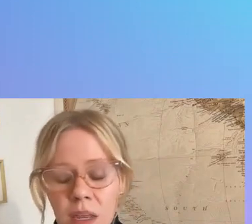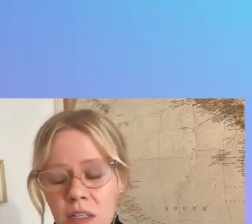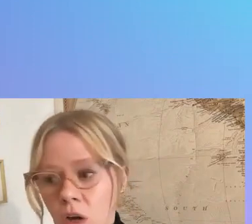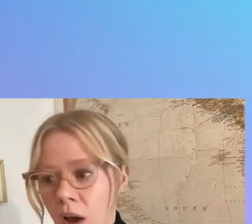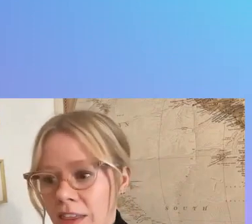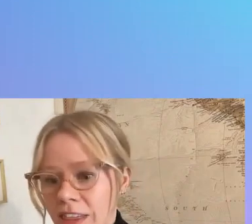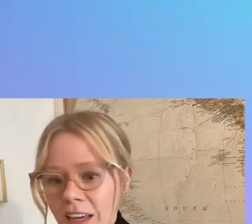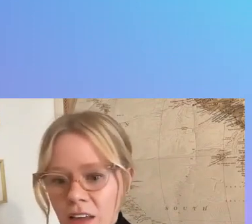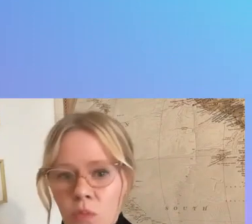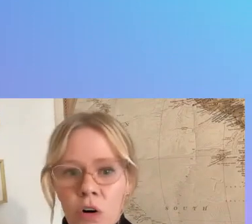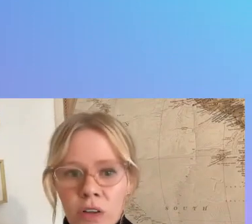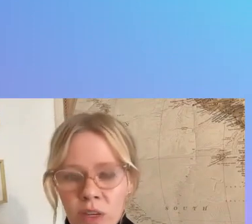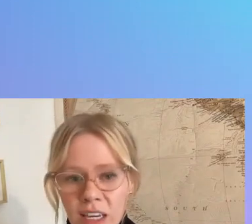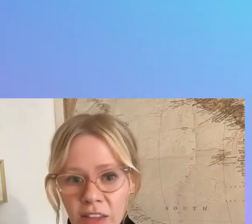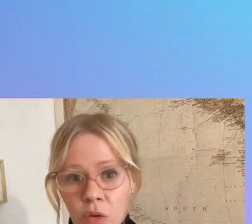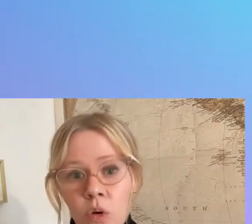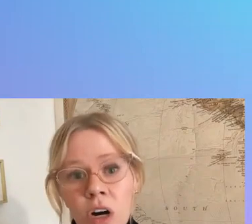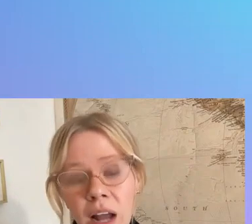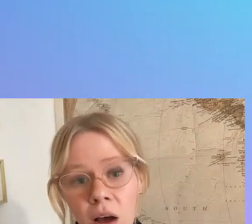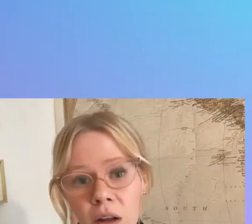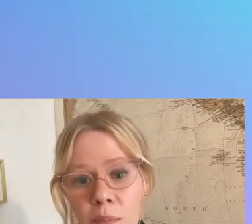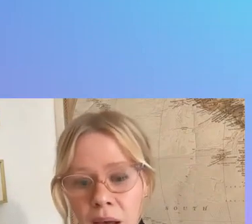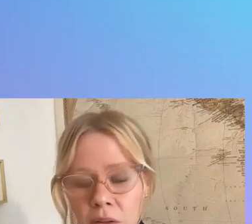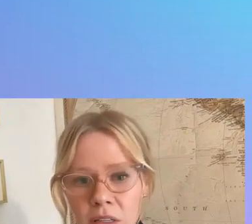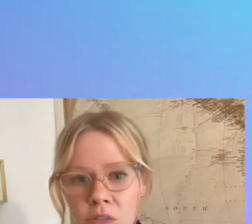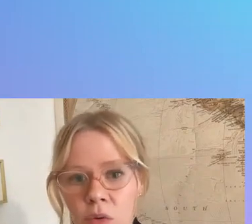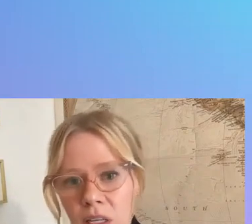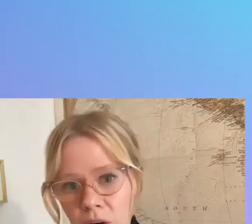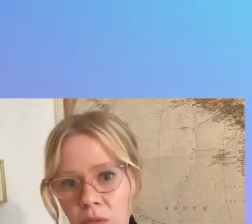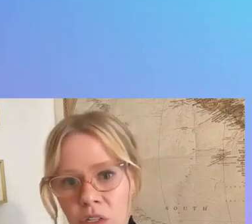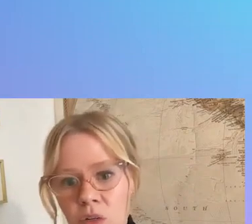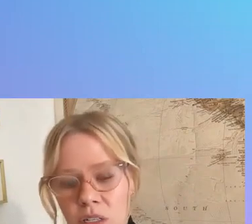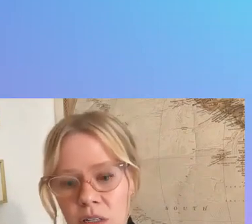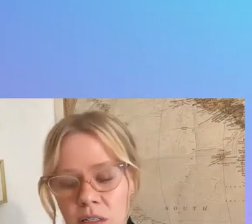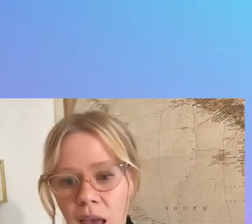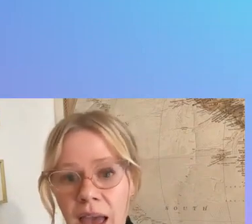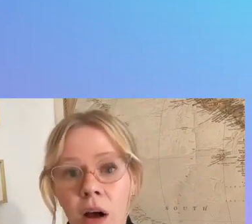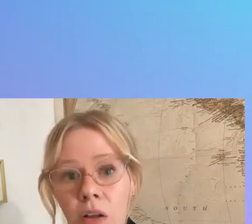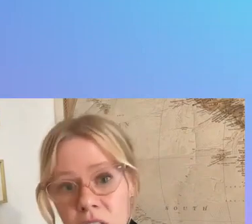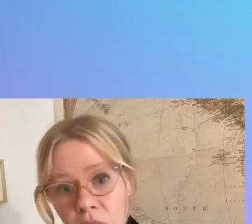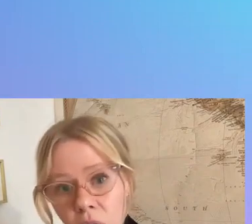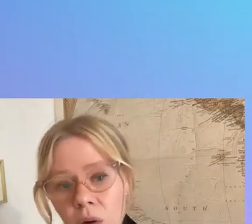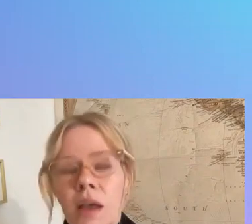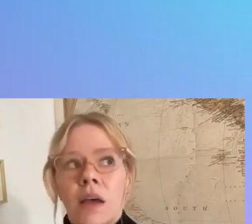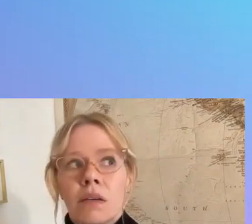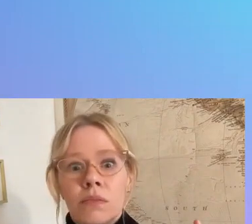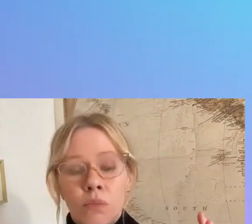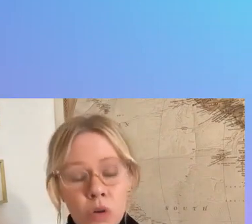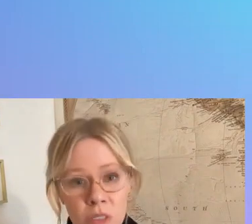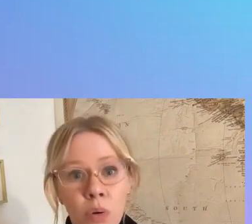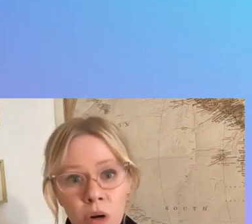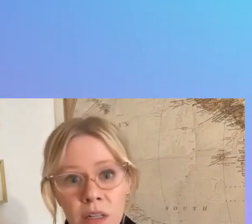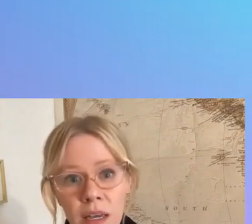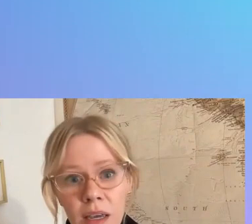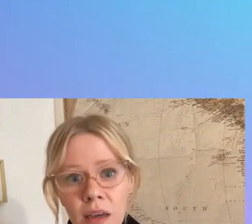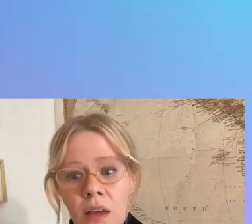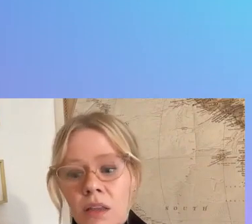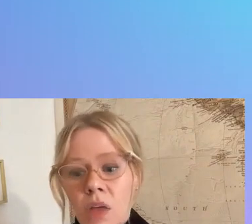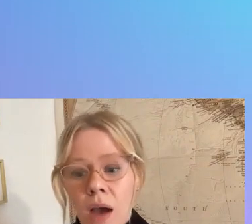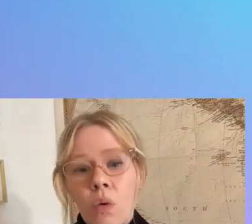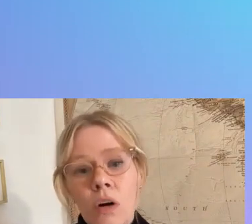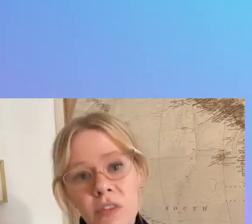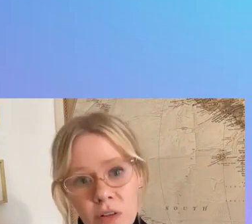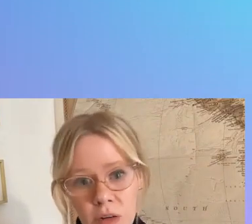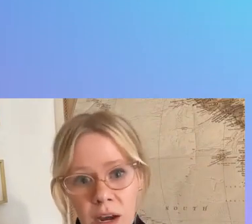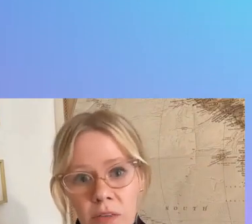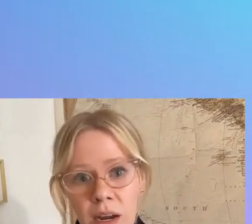great. So I think the more that we can get the word out about these really great resources, and also most importantly,